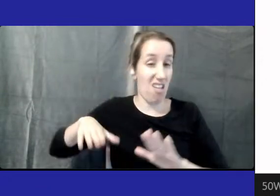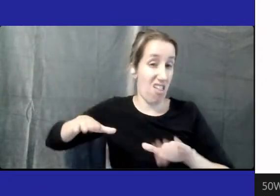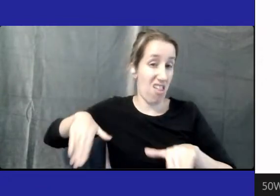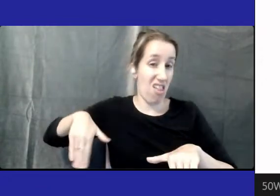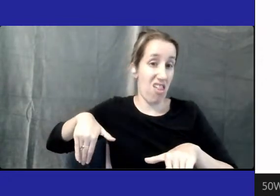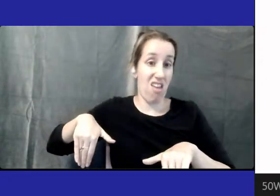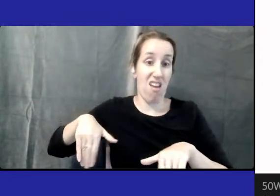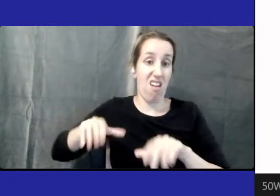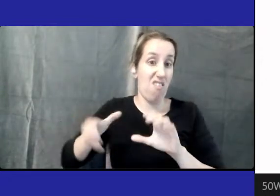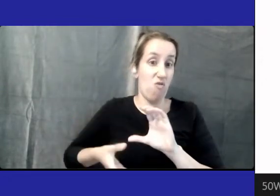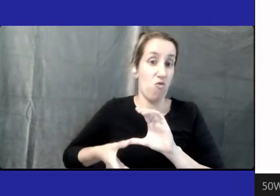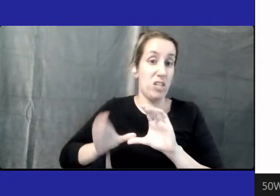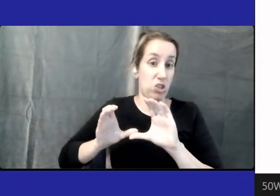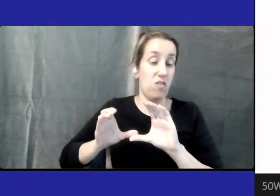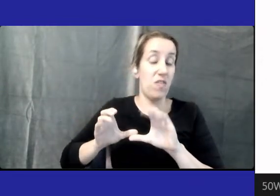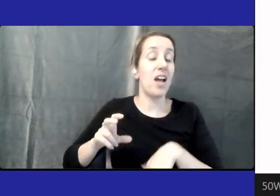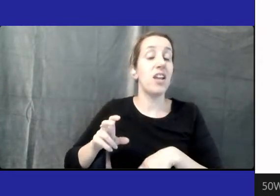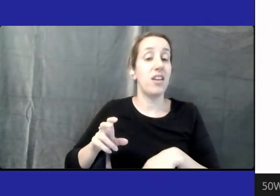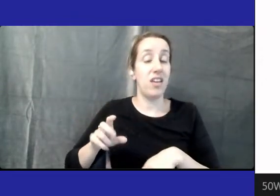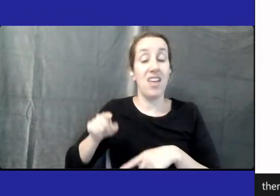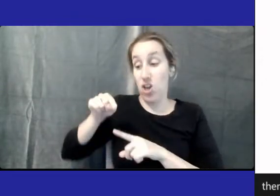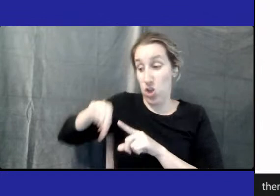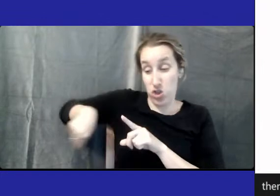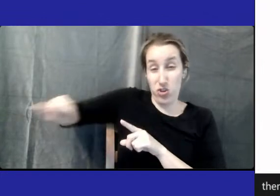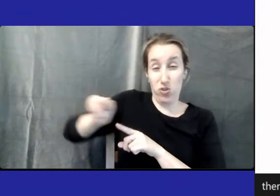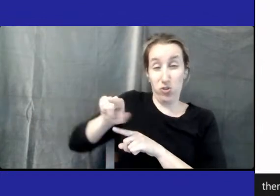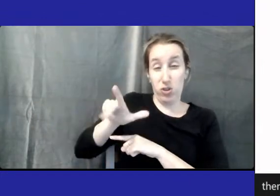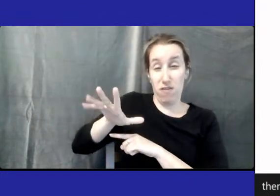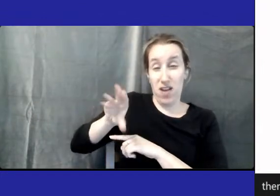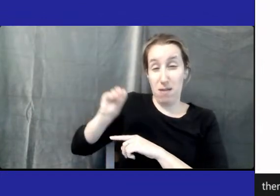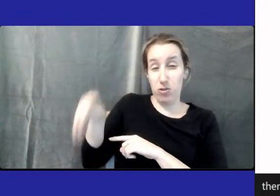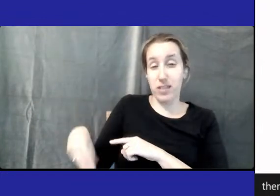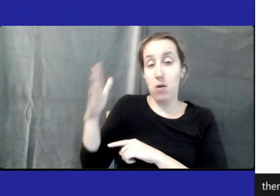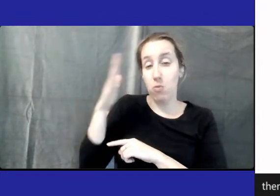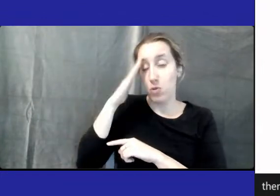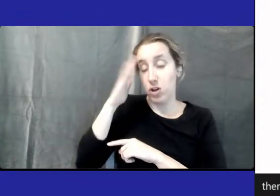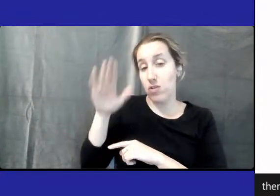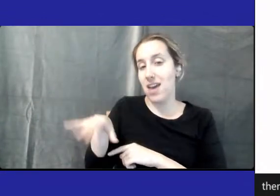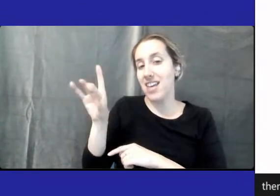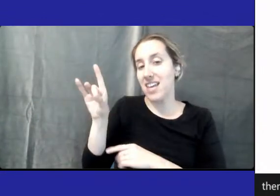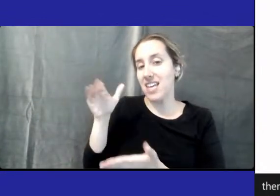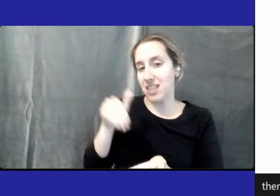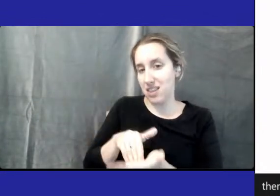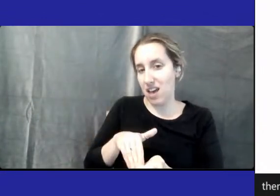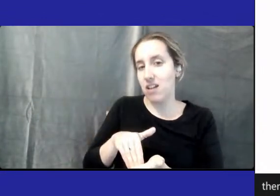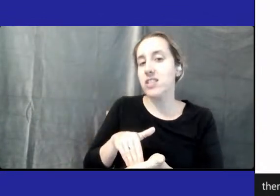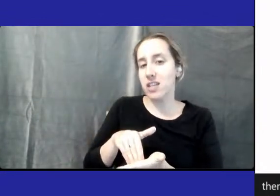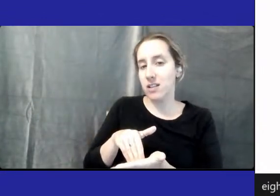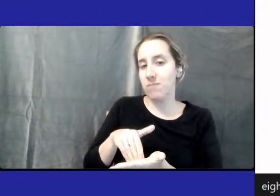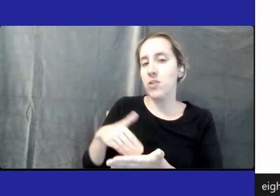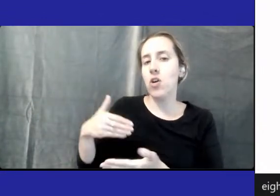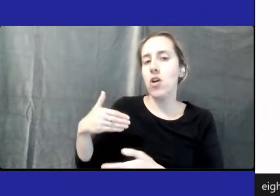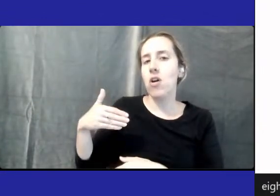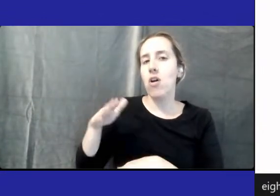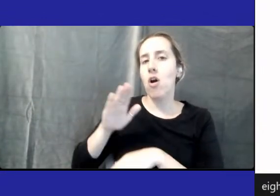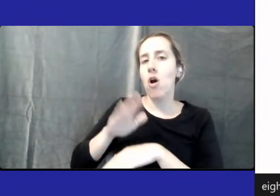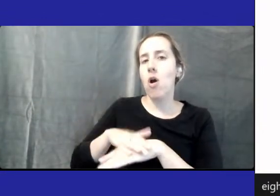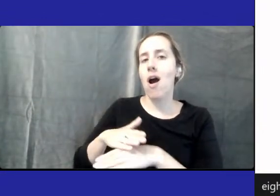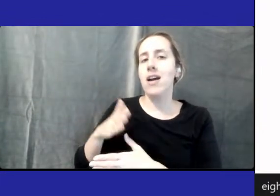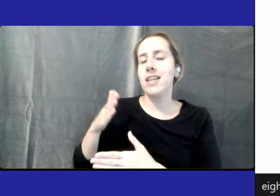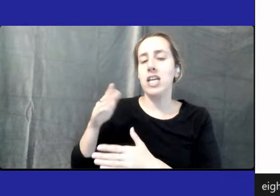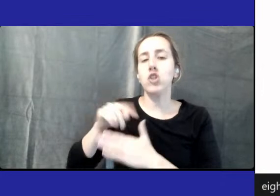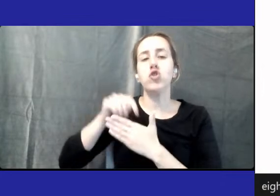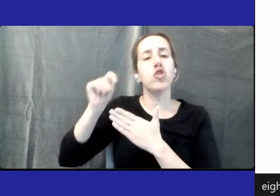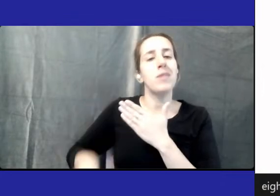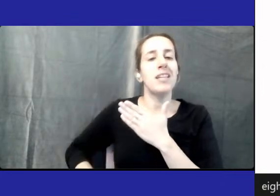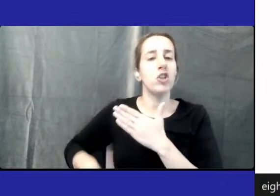know that 8,000 actually on a file, a termination file, produced by New York State and